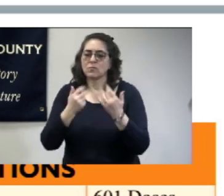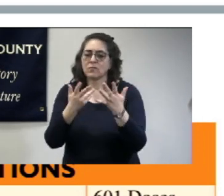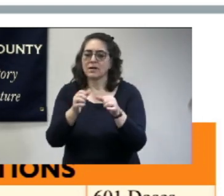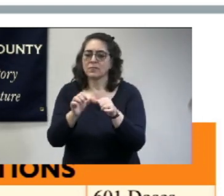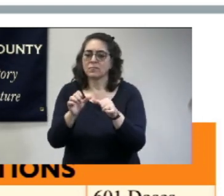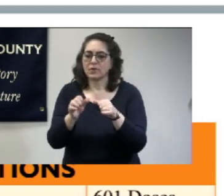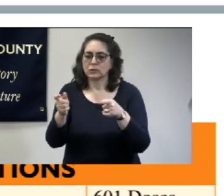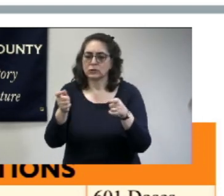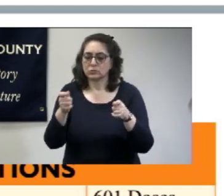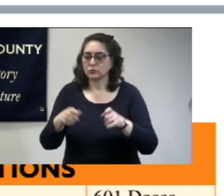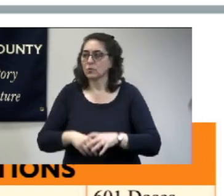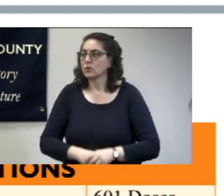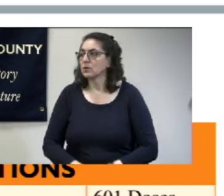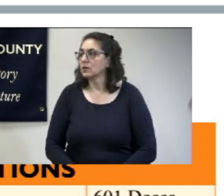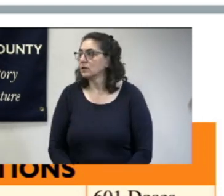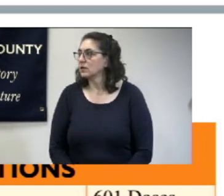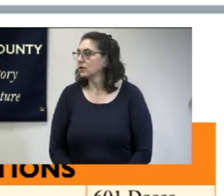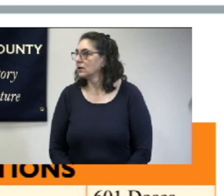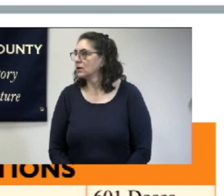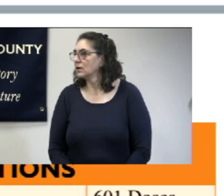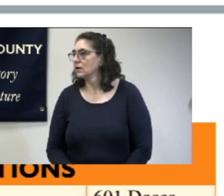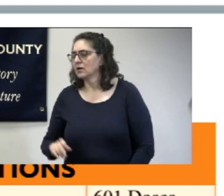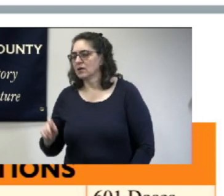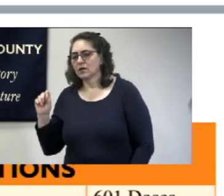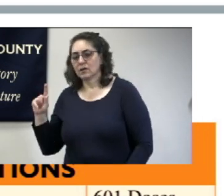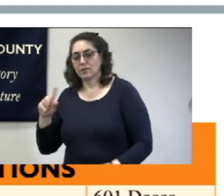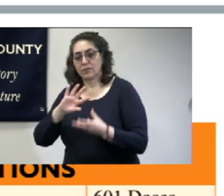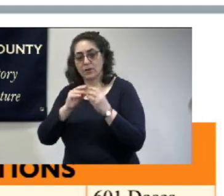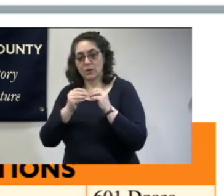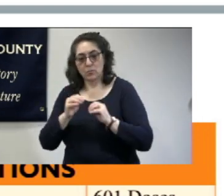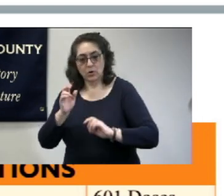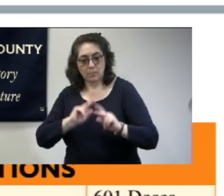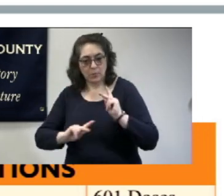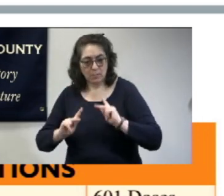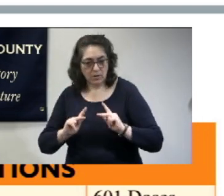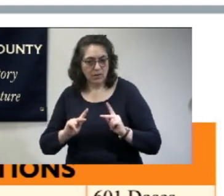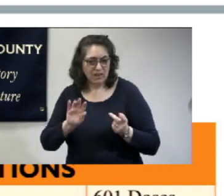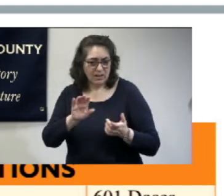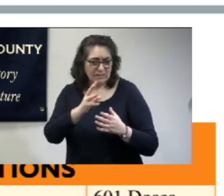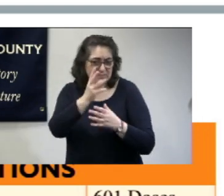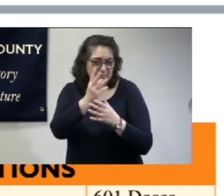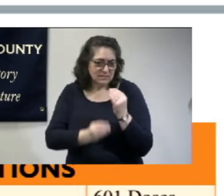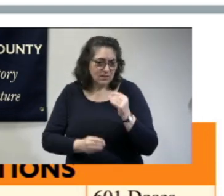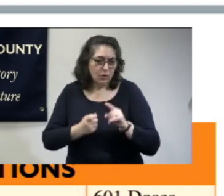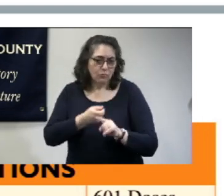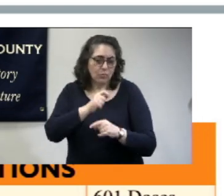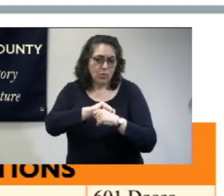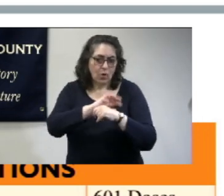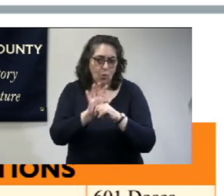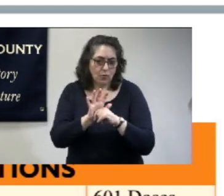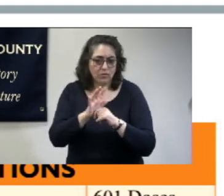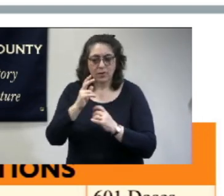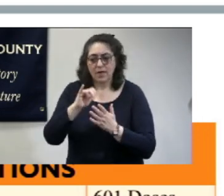Yes. So the number of residents who have died from COVID that we read into in our